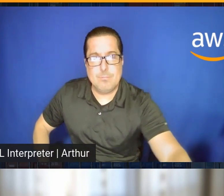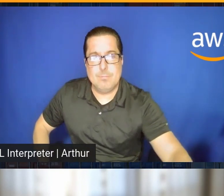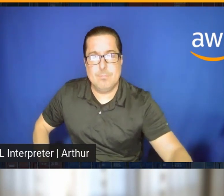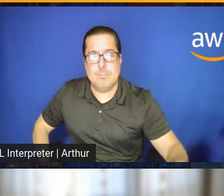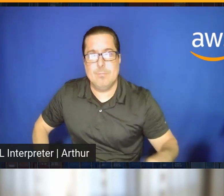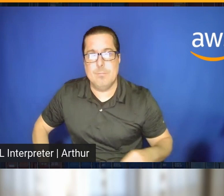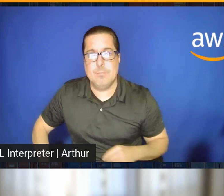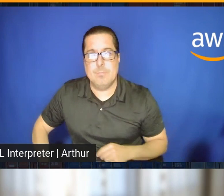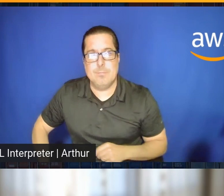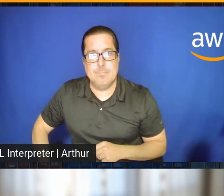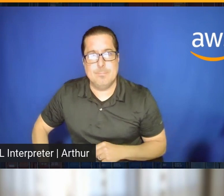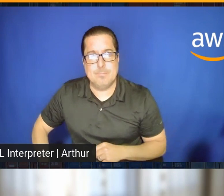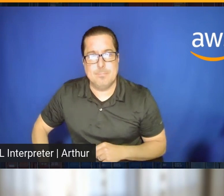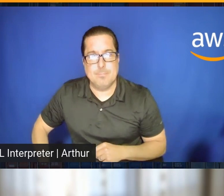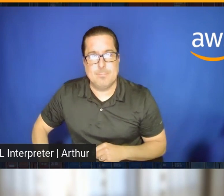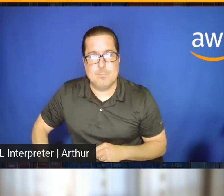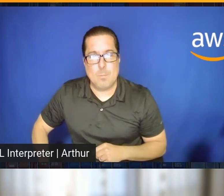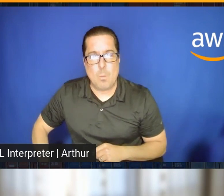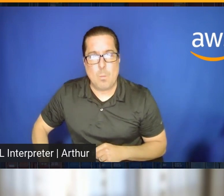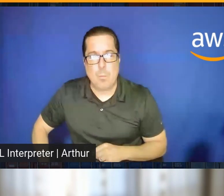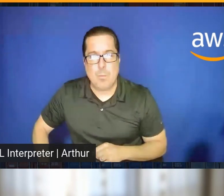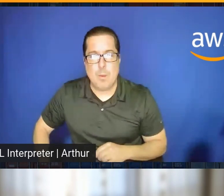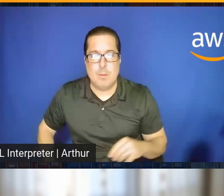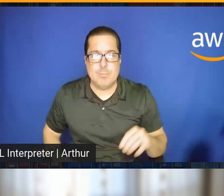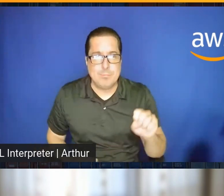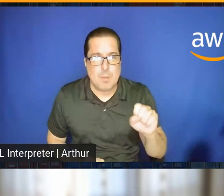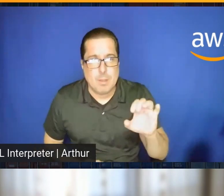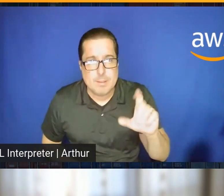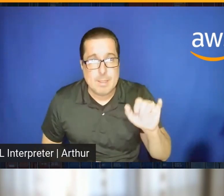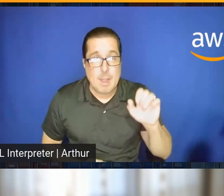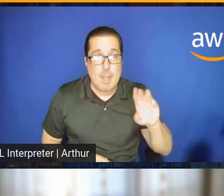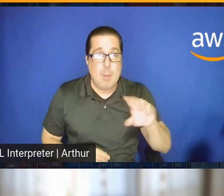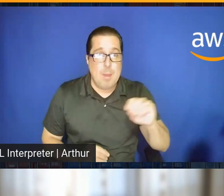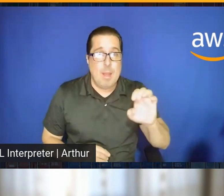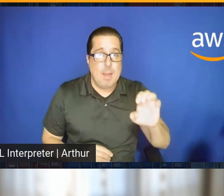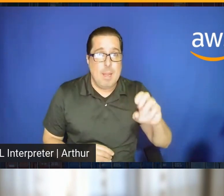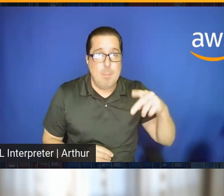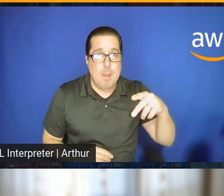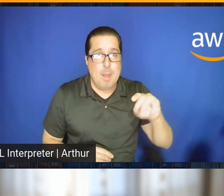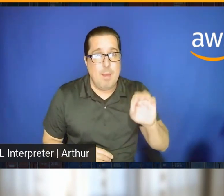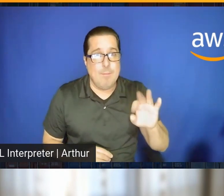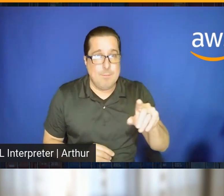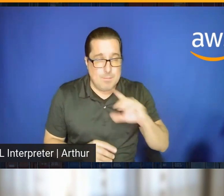on top of it are even better. So I'm super excited for this